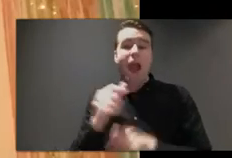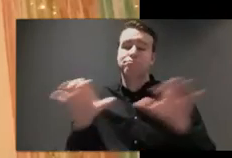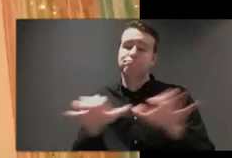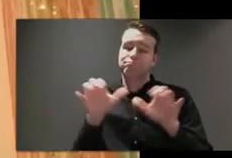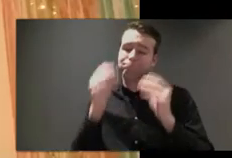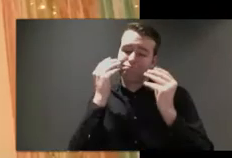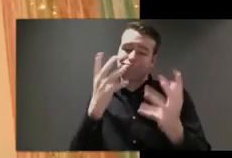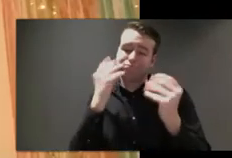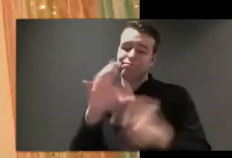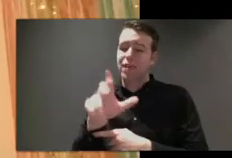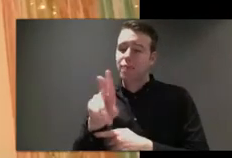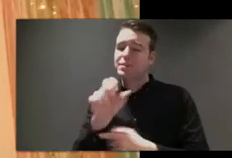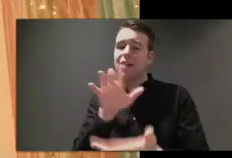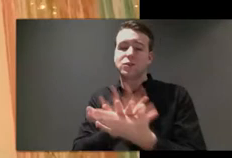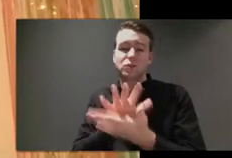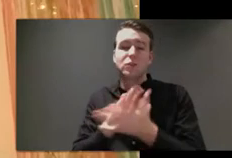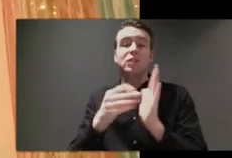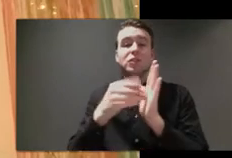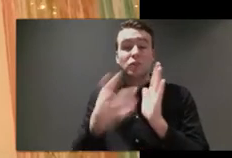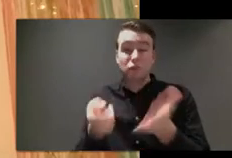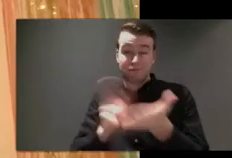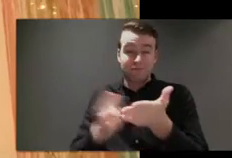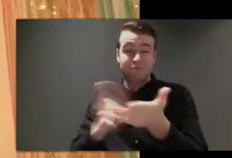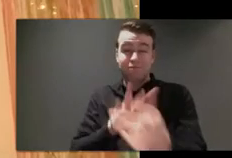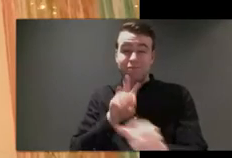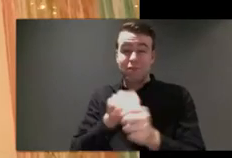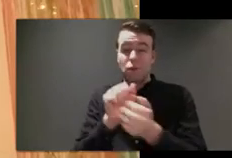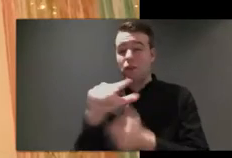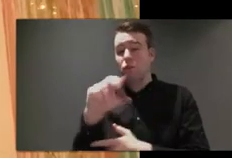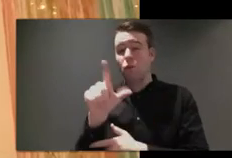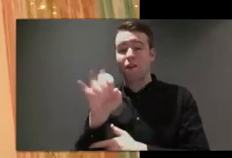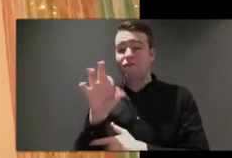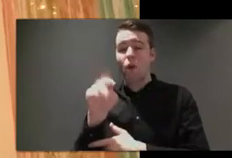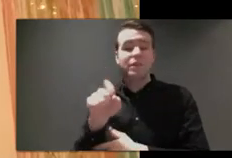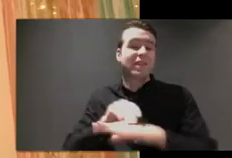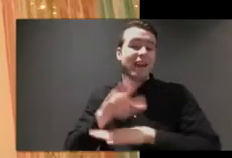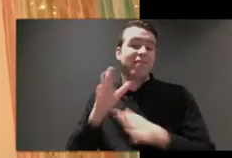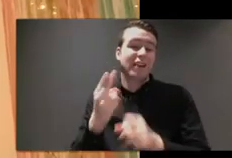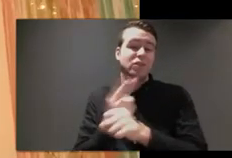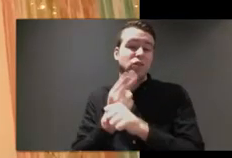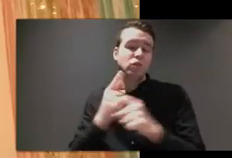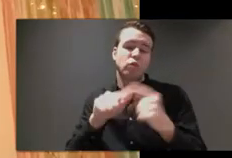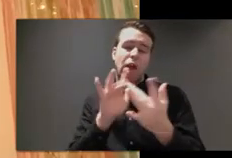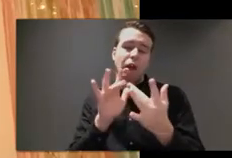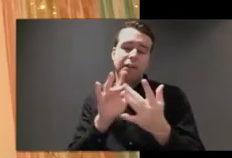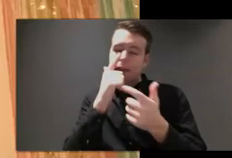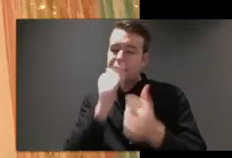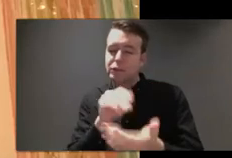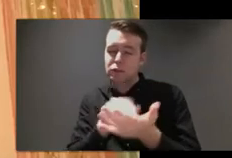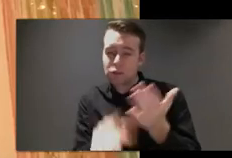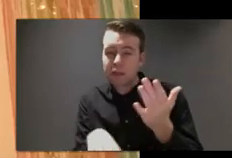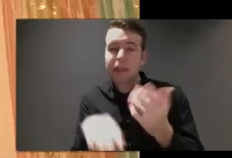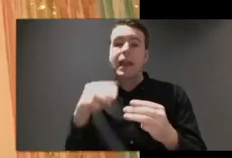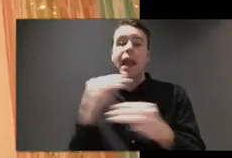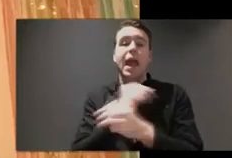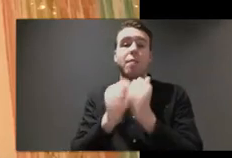their club and its goals. Students then signed up to participate on Google Forms that the advisors used to contact interested students. Mathletes